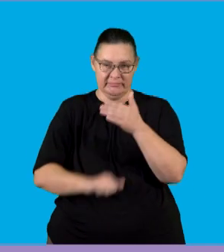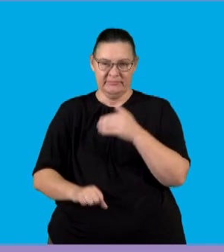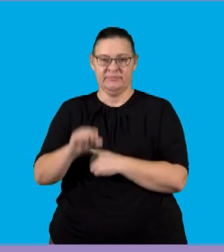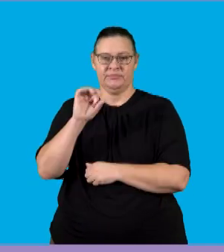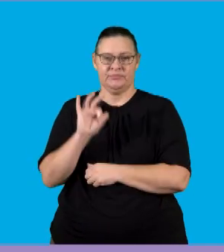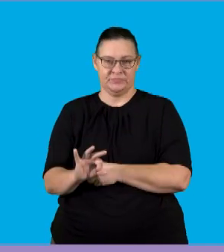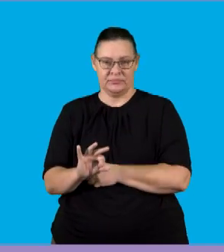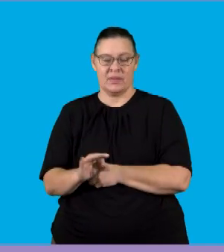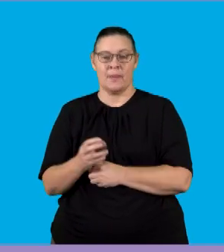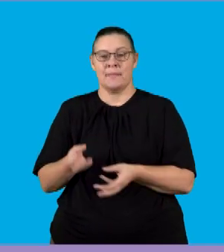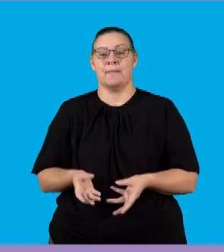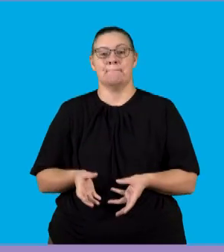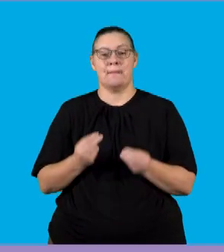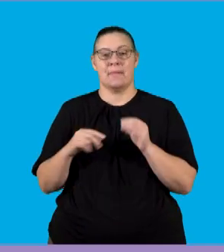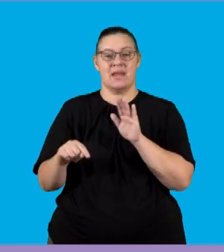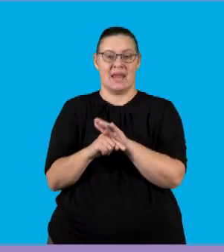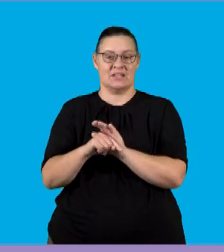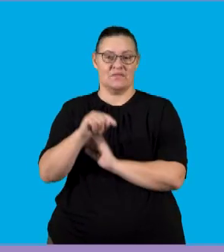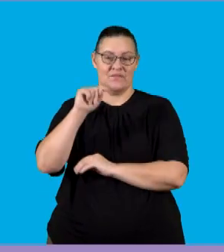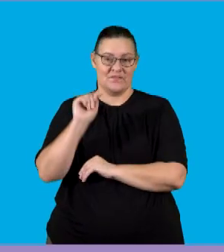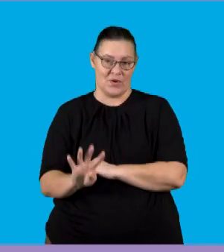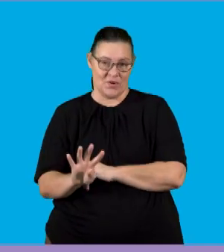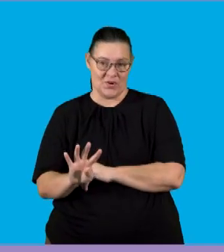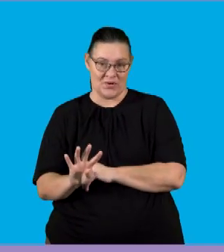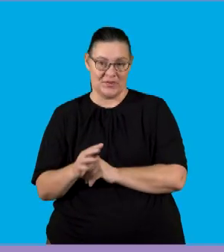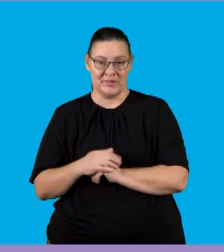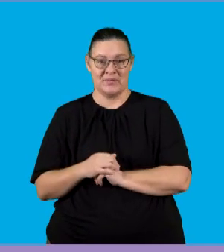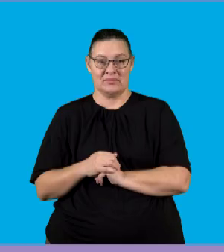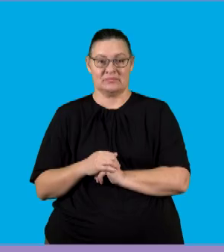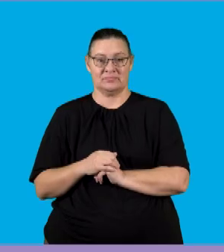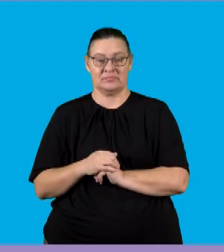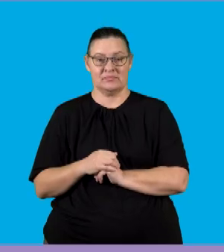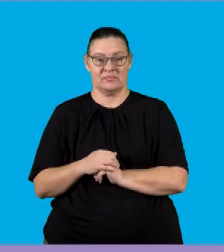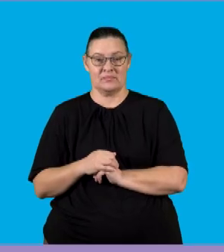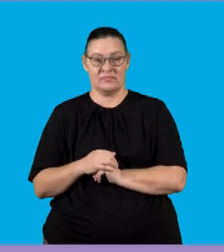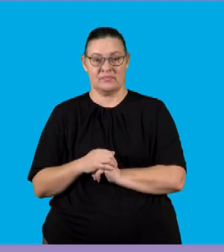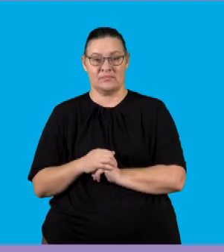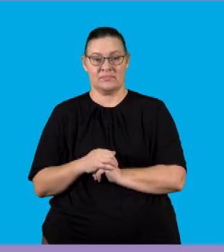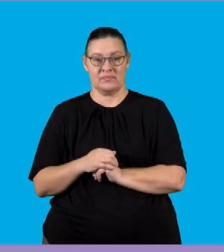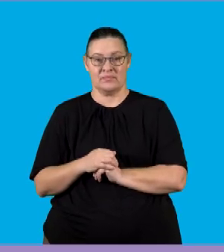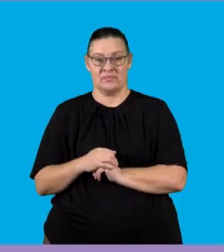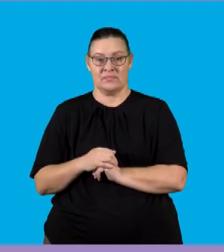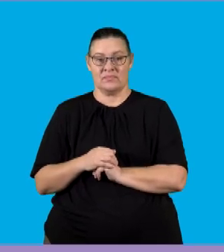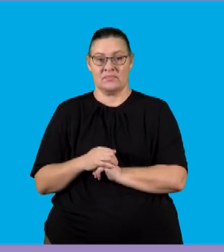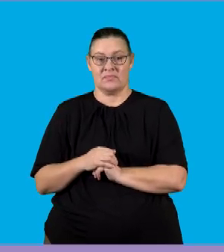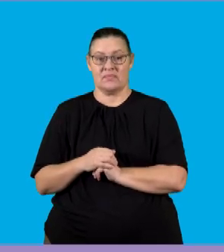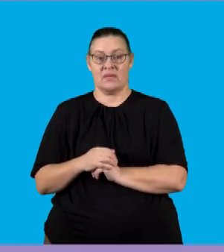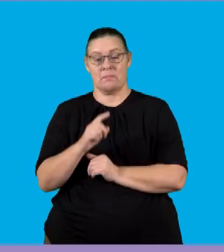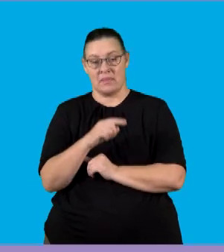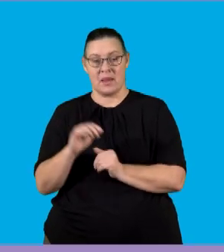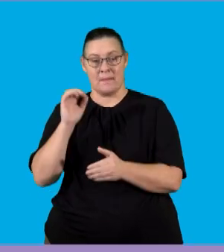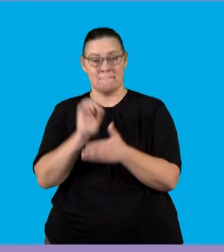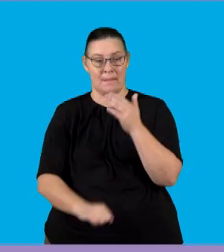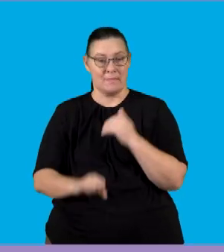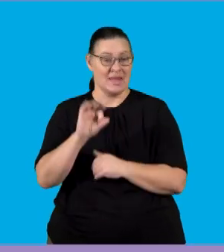we are going to subtract 3. And what value do we get there? Yes, we get a -4. And